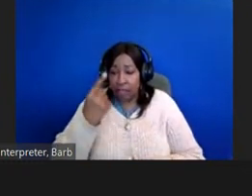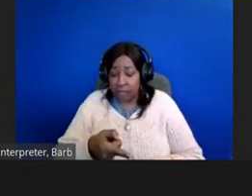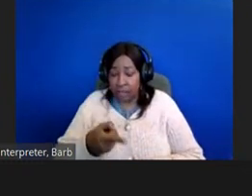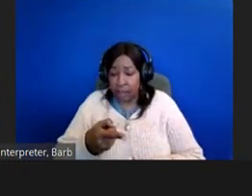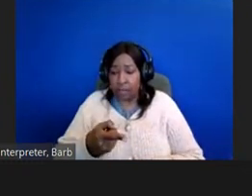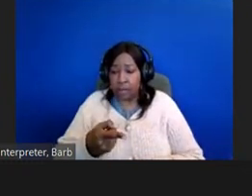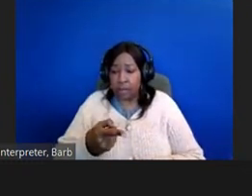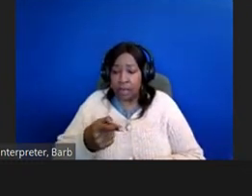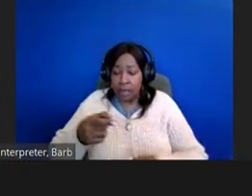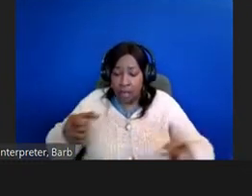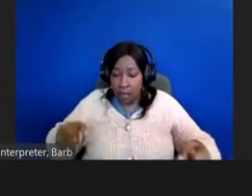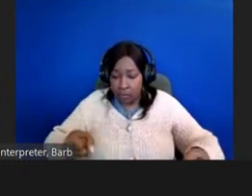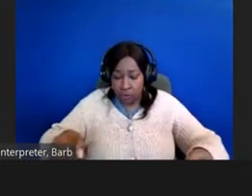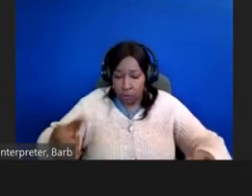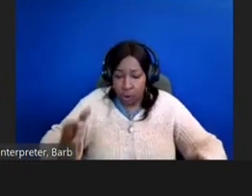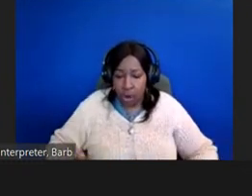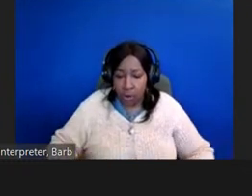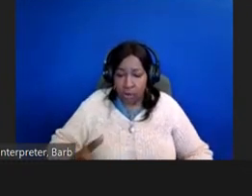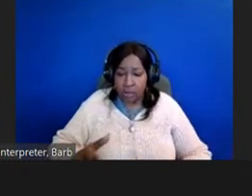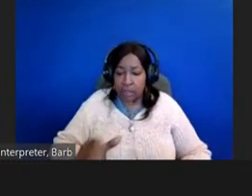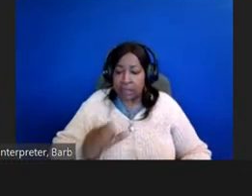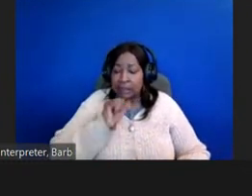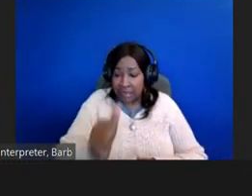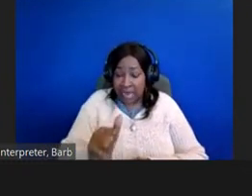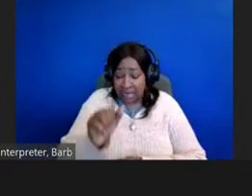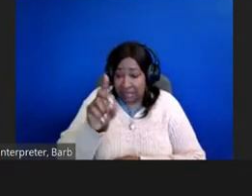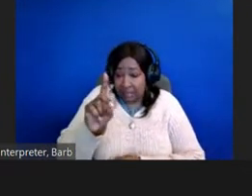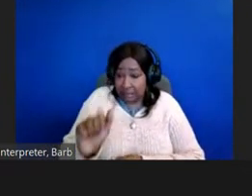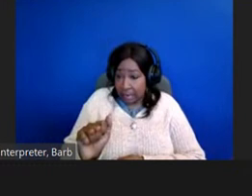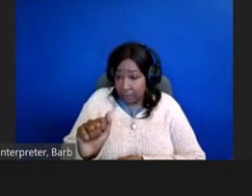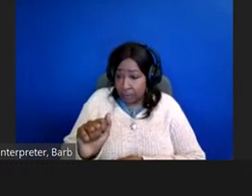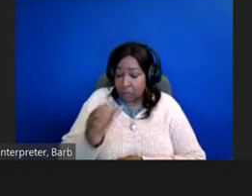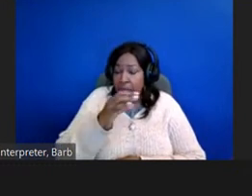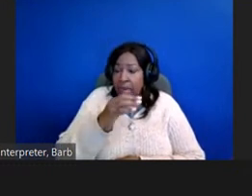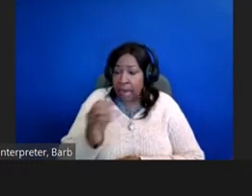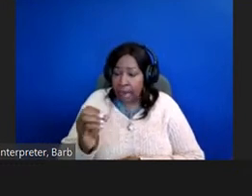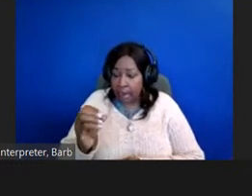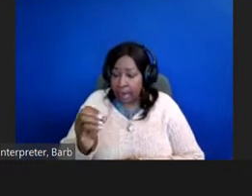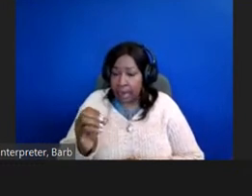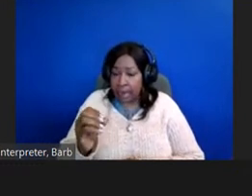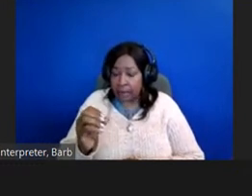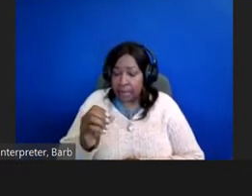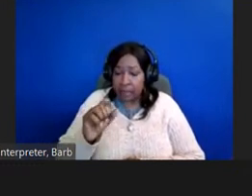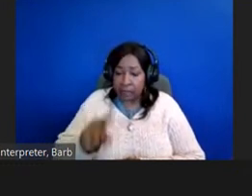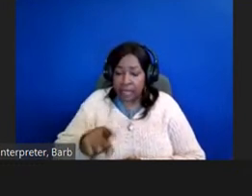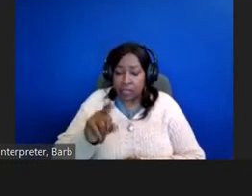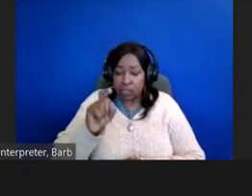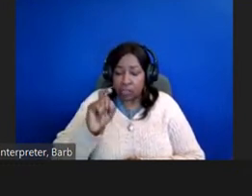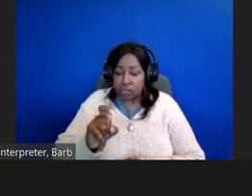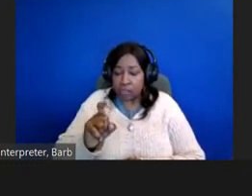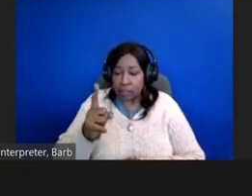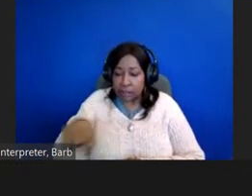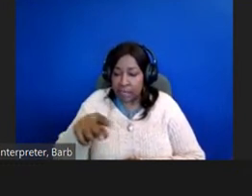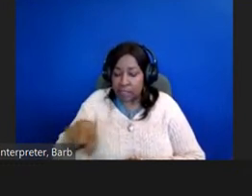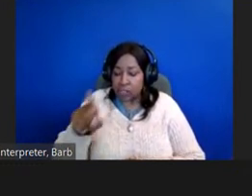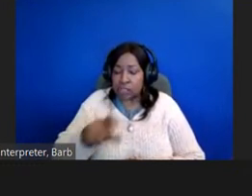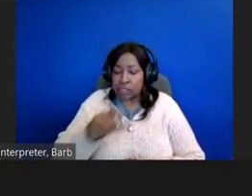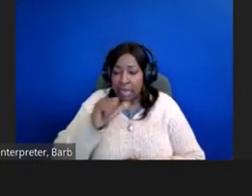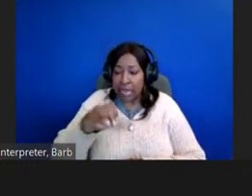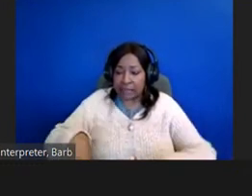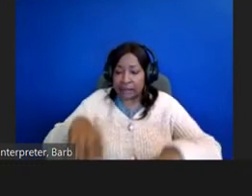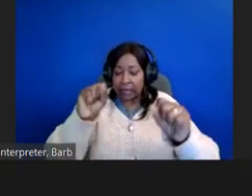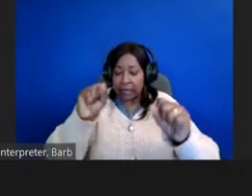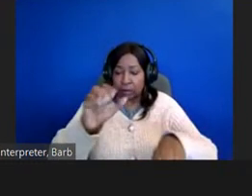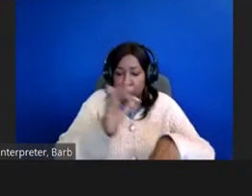the walker is not disabled and that they should not be taking up the space of the priority